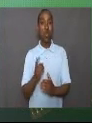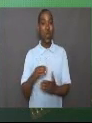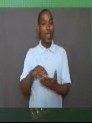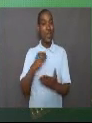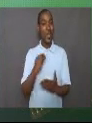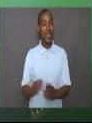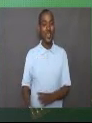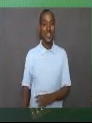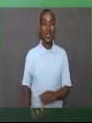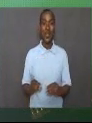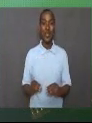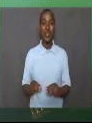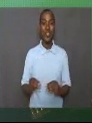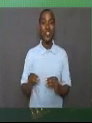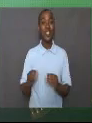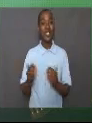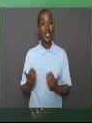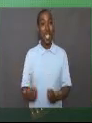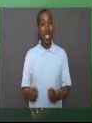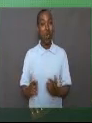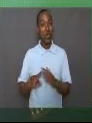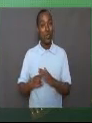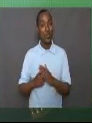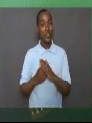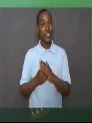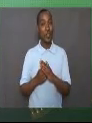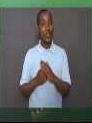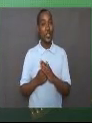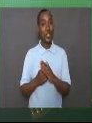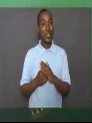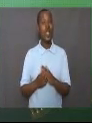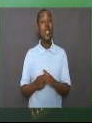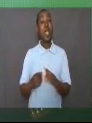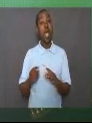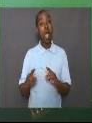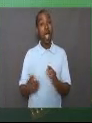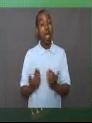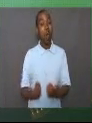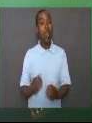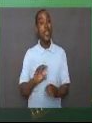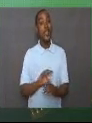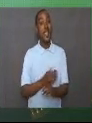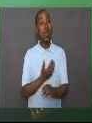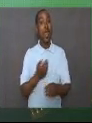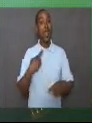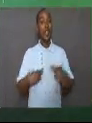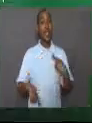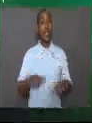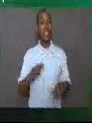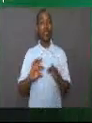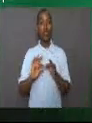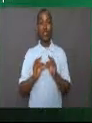Students, let us start right away by defining cellular